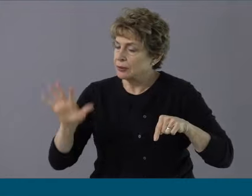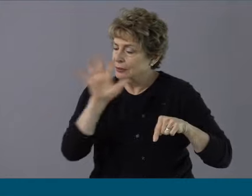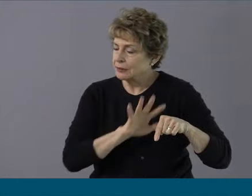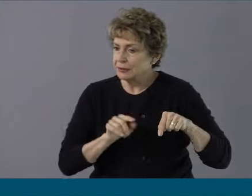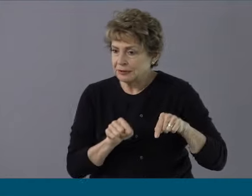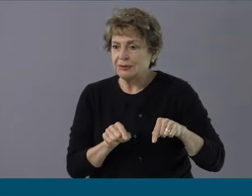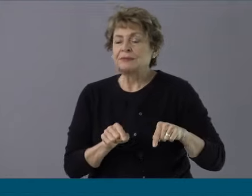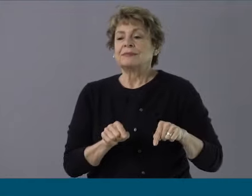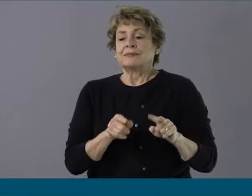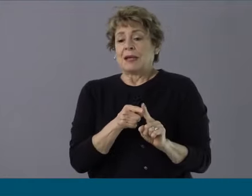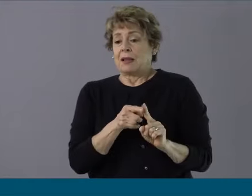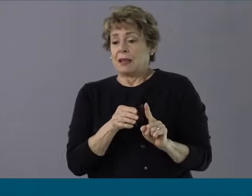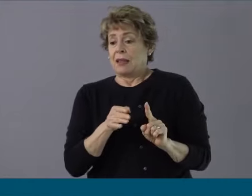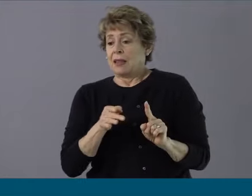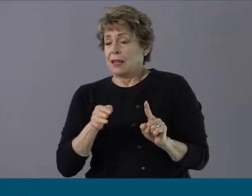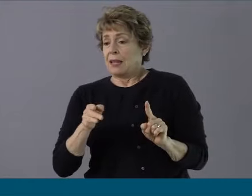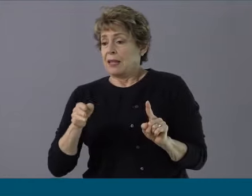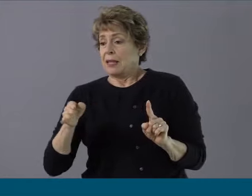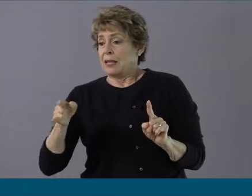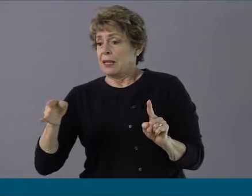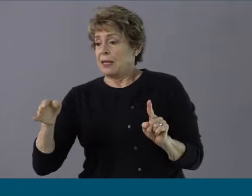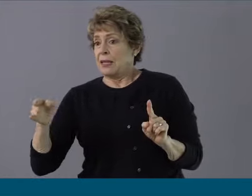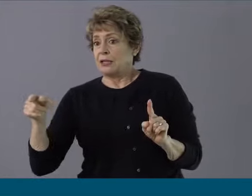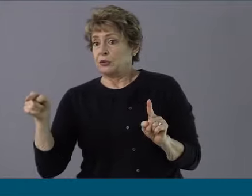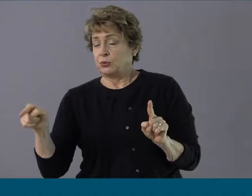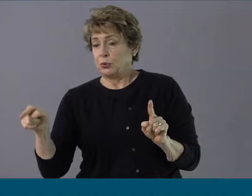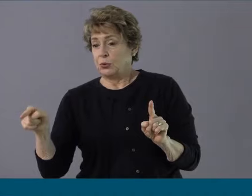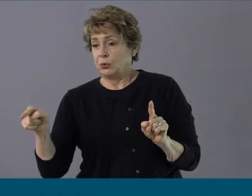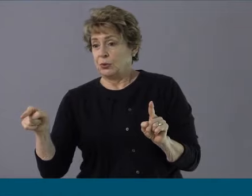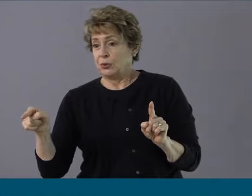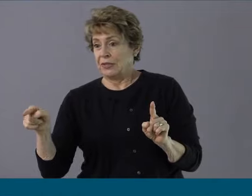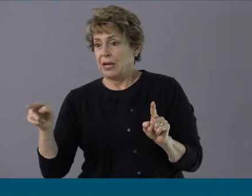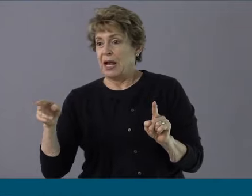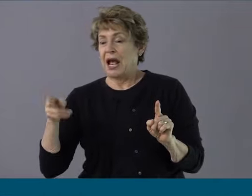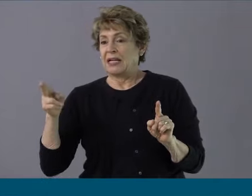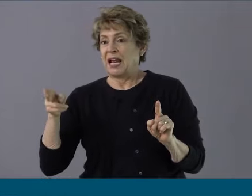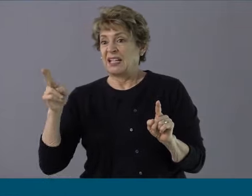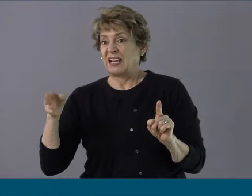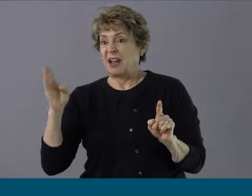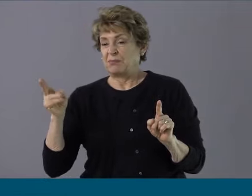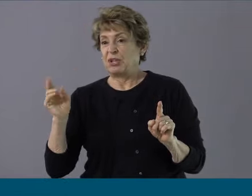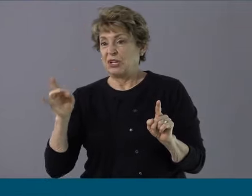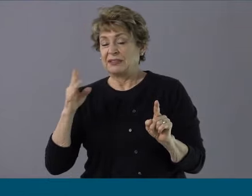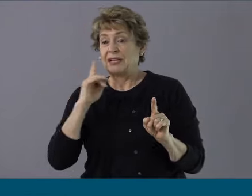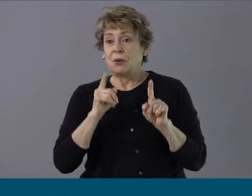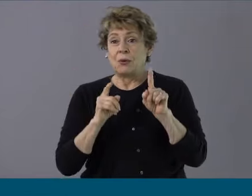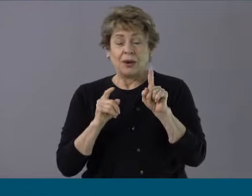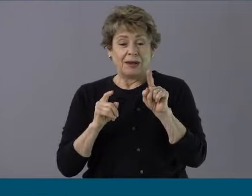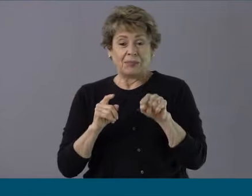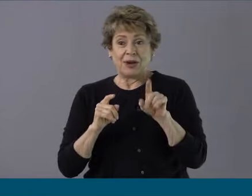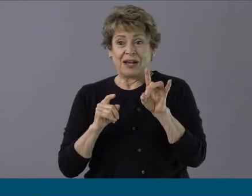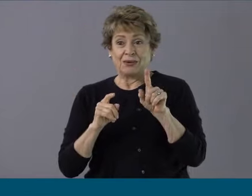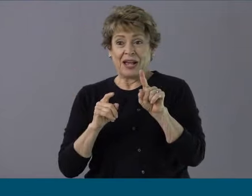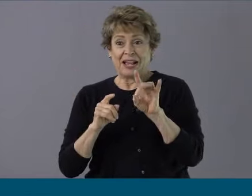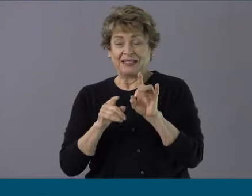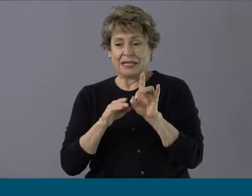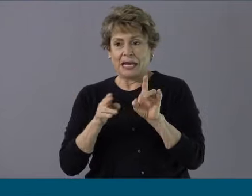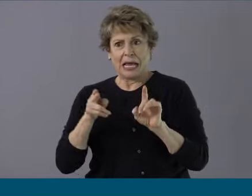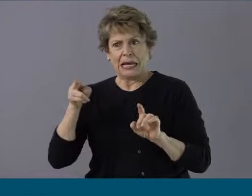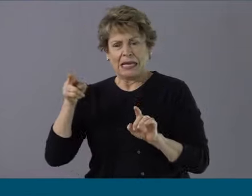see that's where the highest numbers are. To the further right, those are the states that are below 1. That is